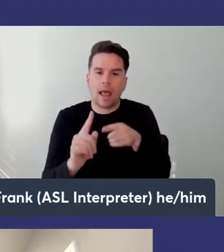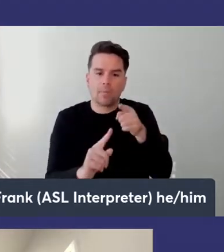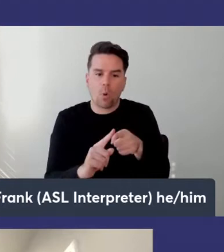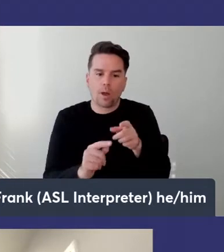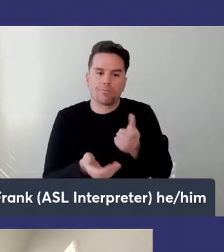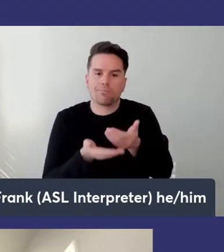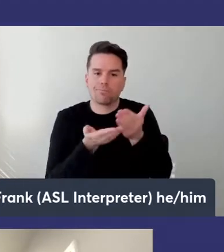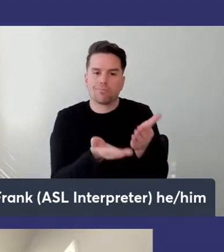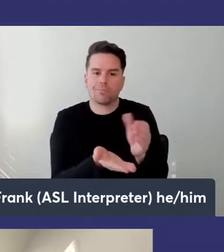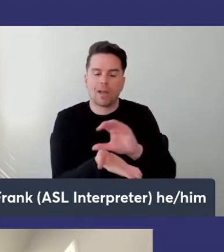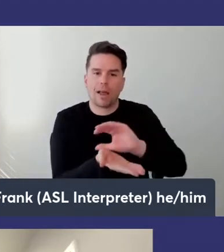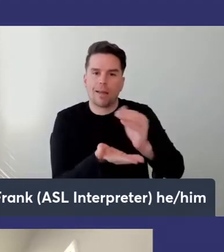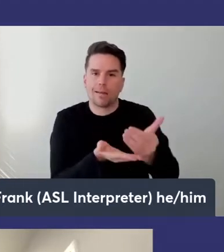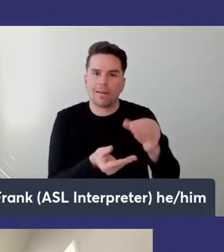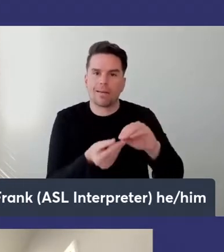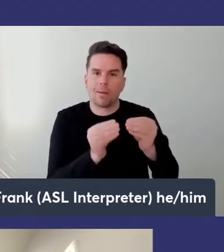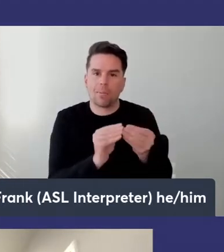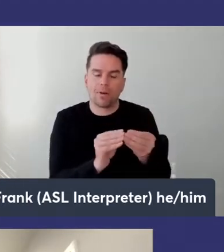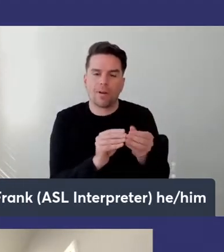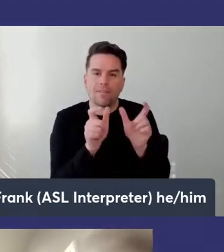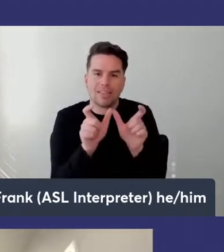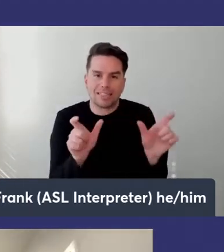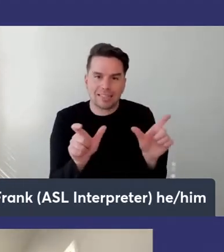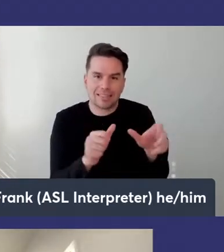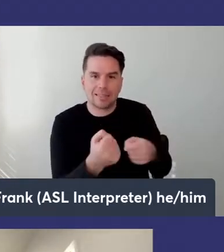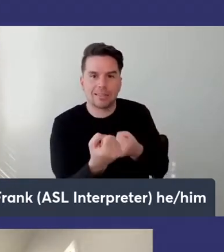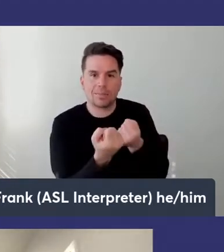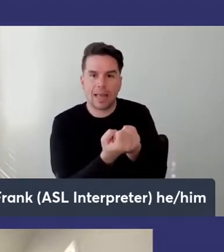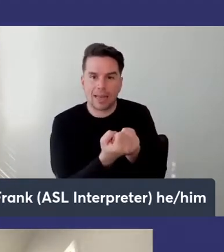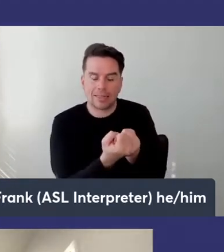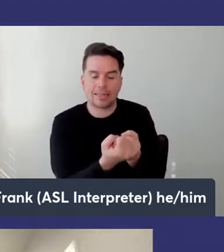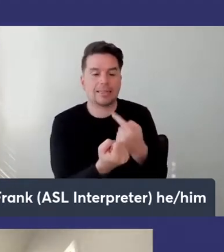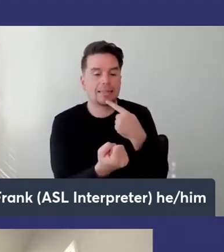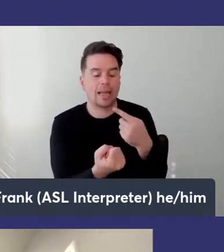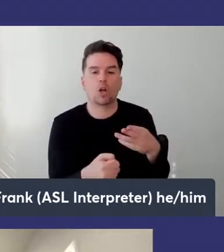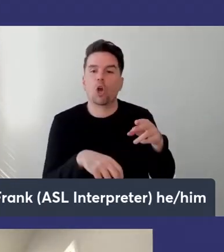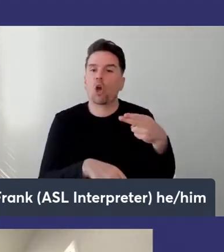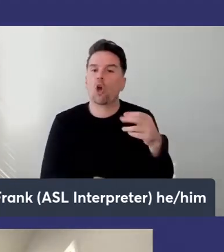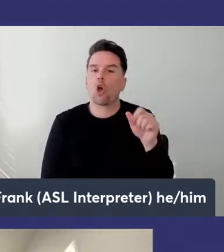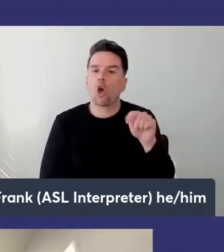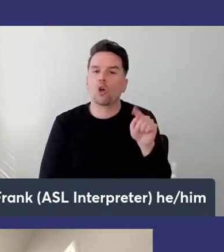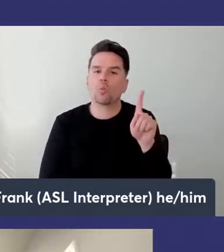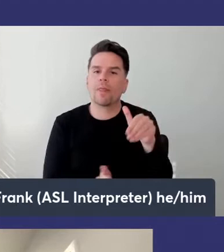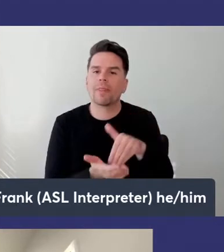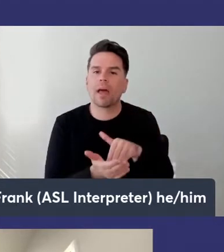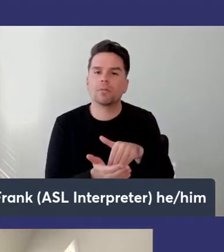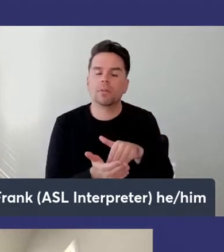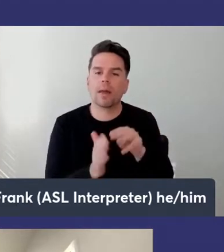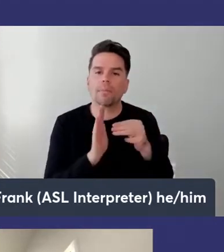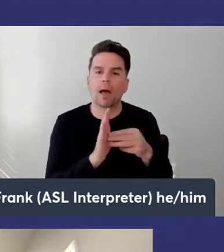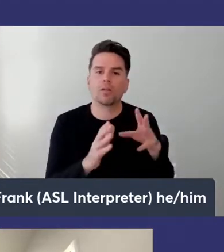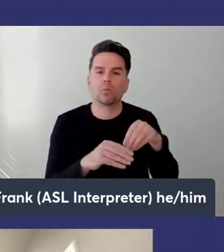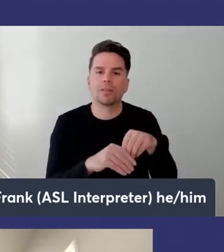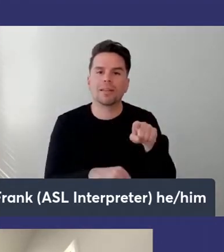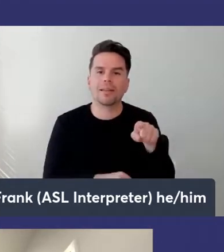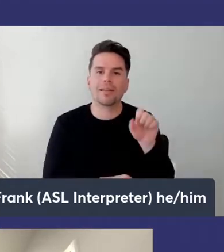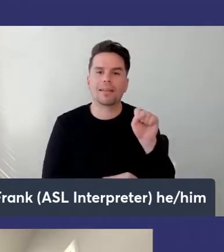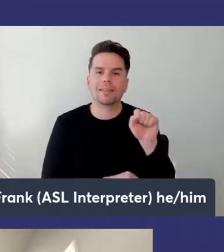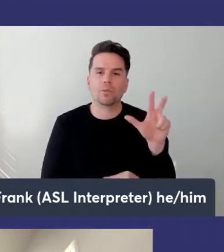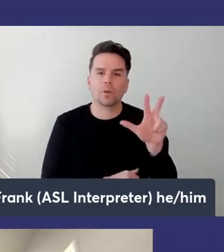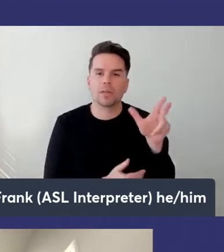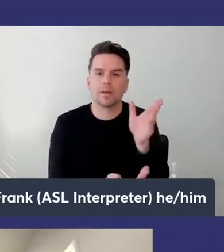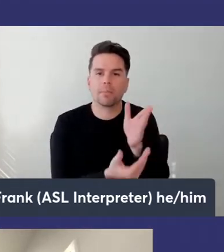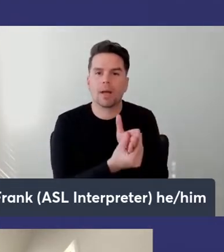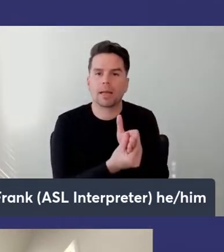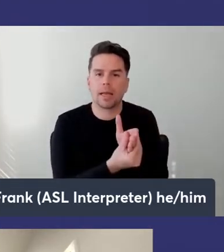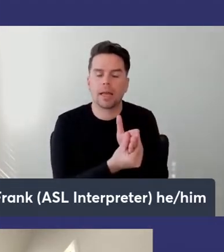of instances behind it and saying like, hey, host these 1,000 models that are in S3 bucket or whatever, like hundreds of models or